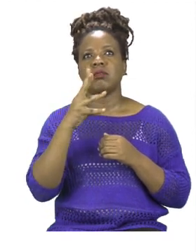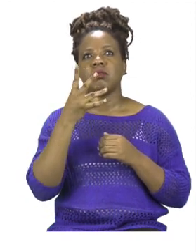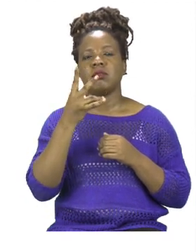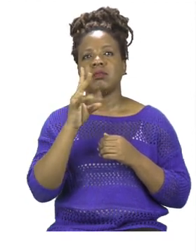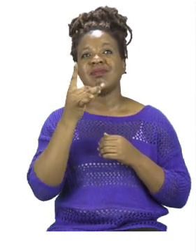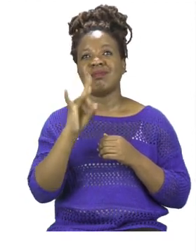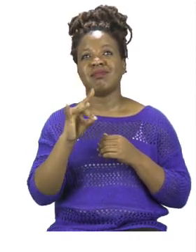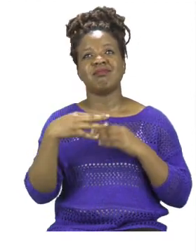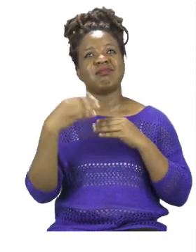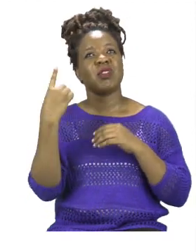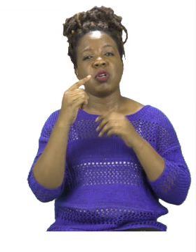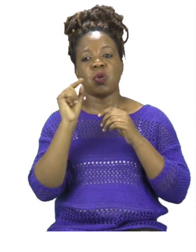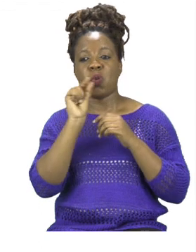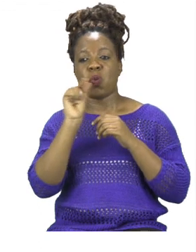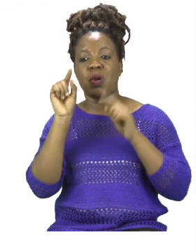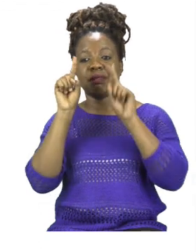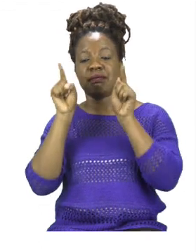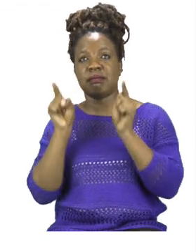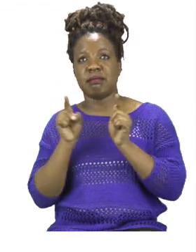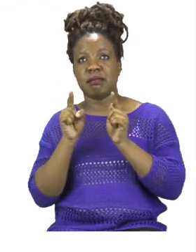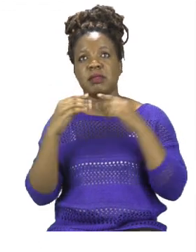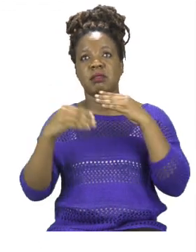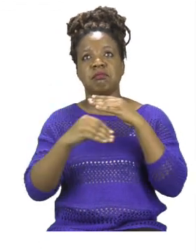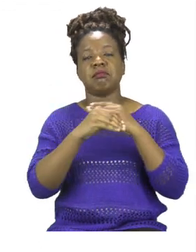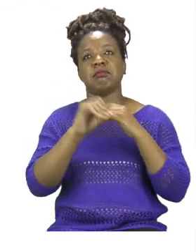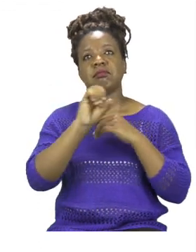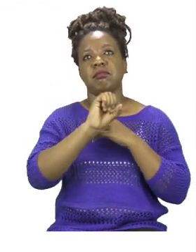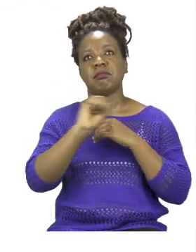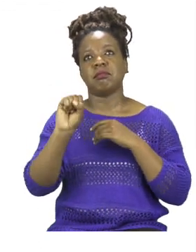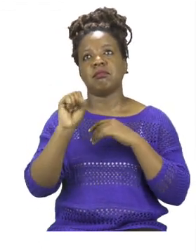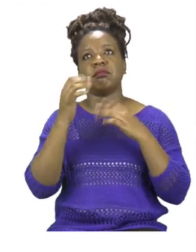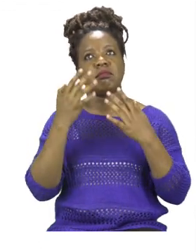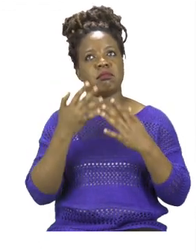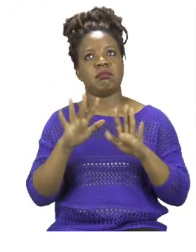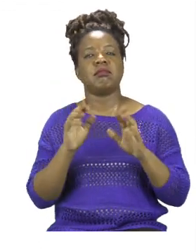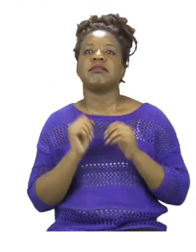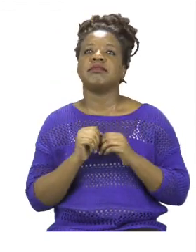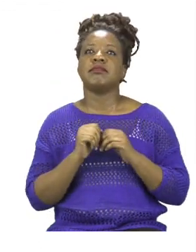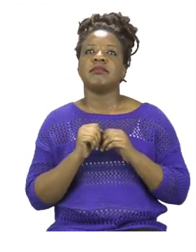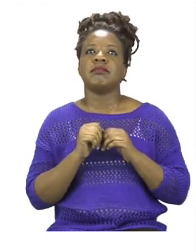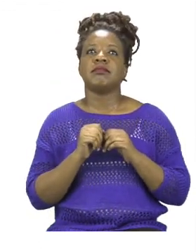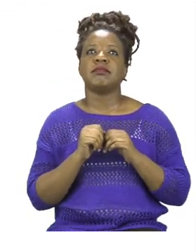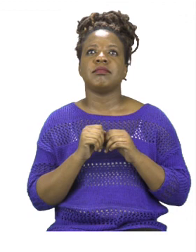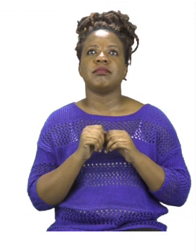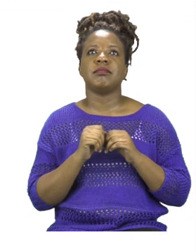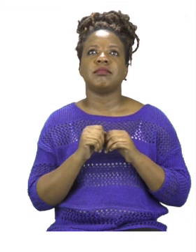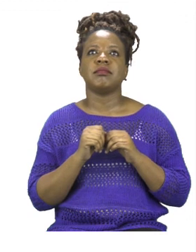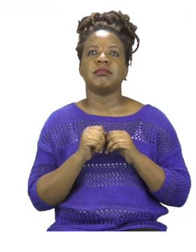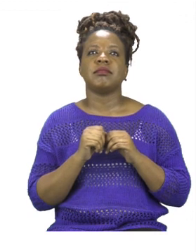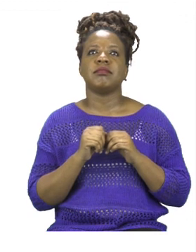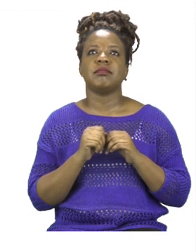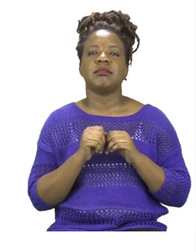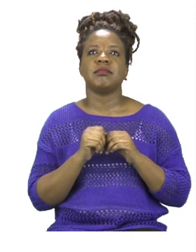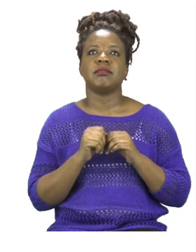sentences. Please, boys and girls, make sure that you try and read the sentence before you add the word